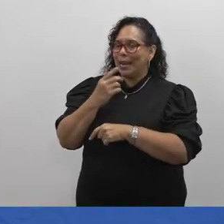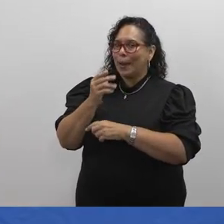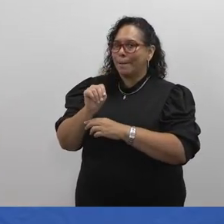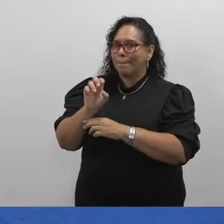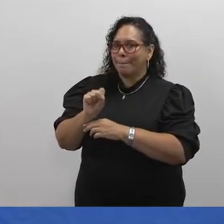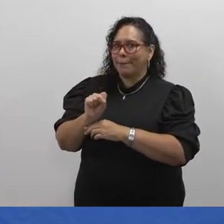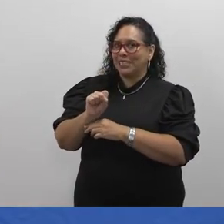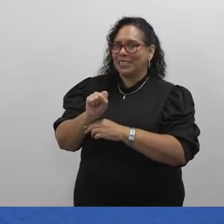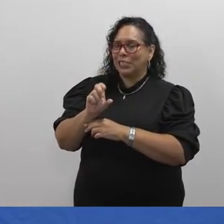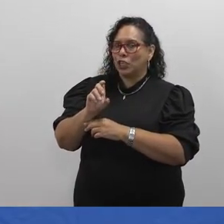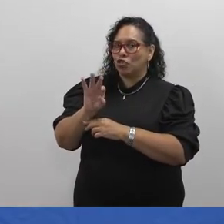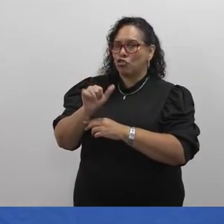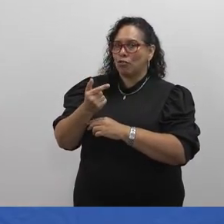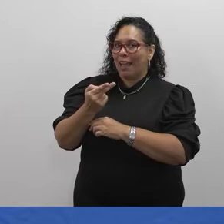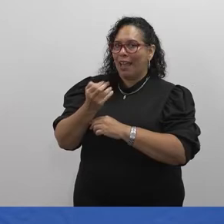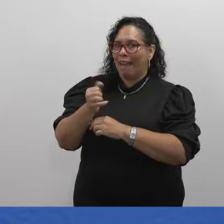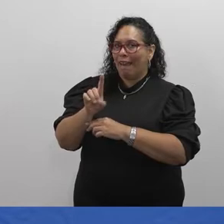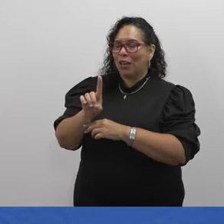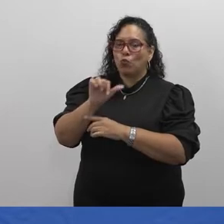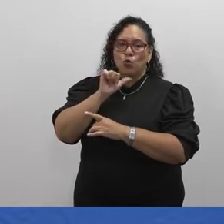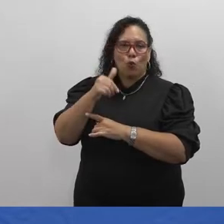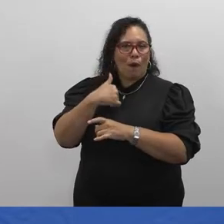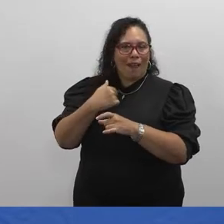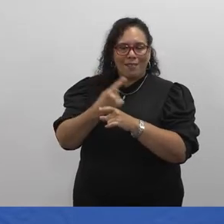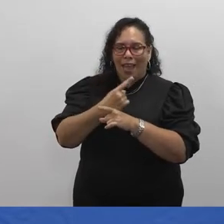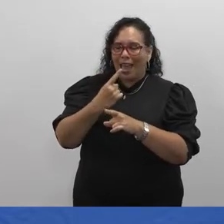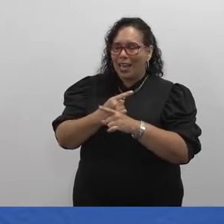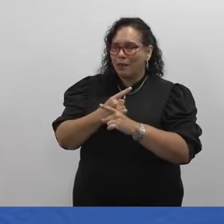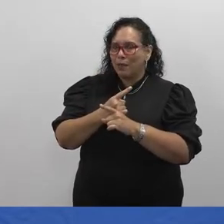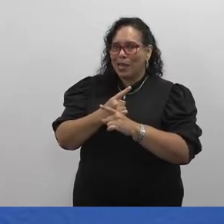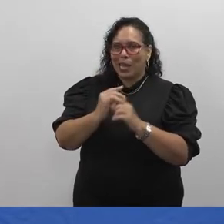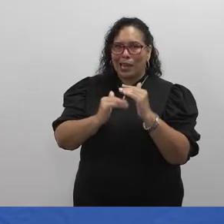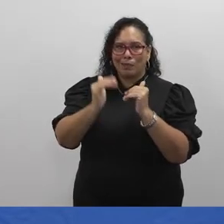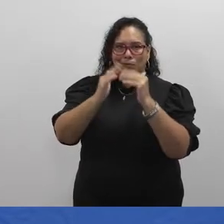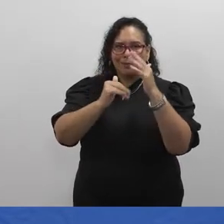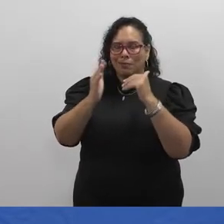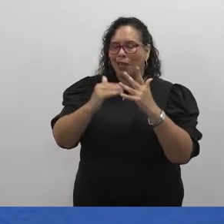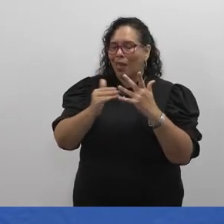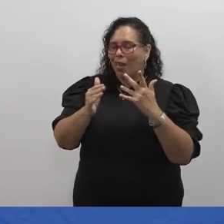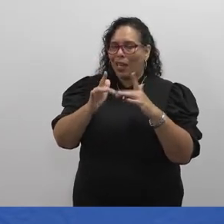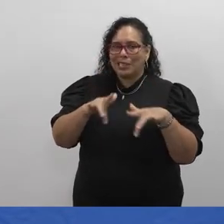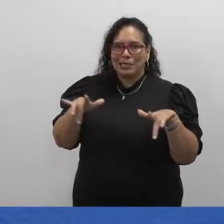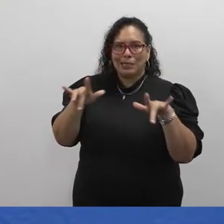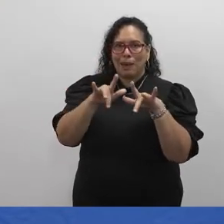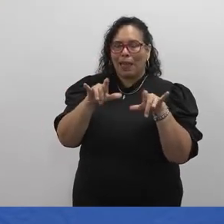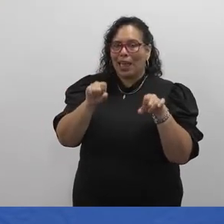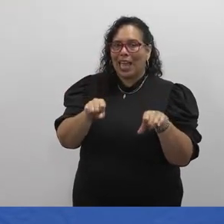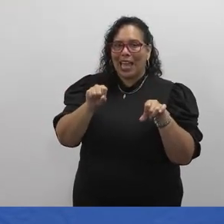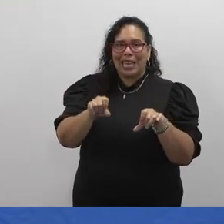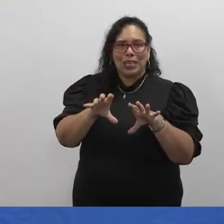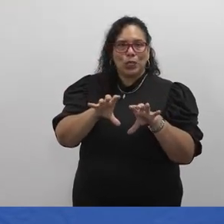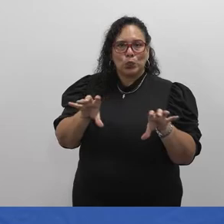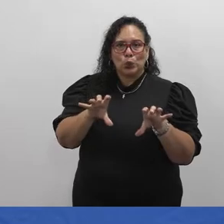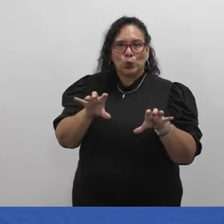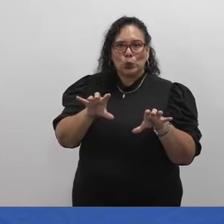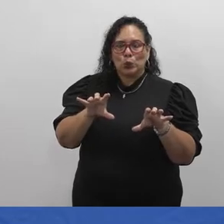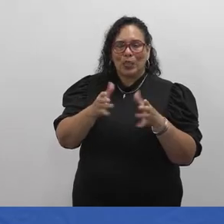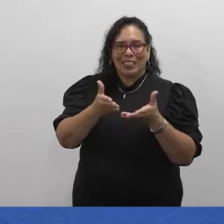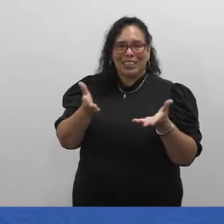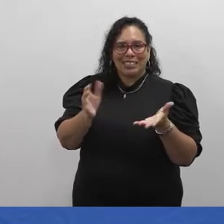us that we do not have the adequate infrastructure capacity as it is to do things